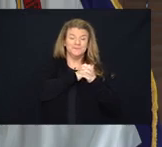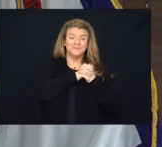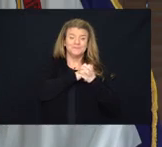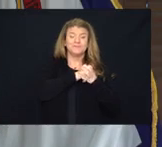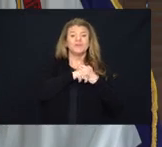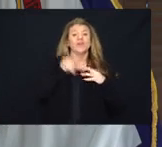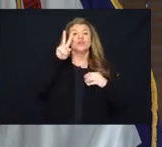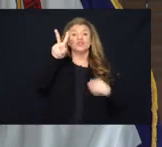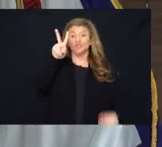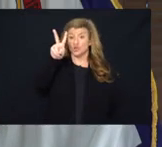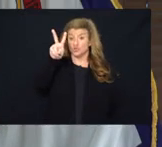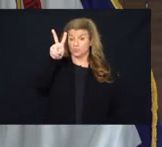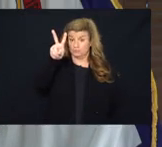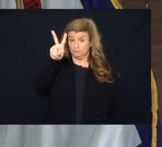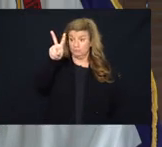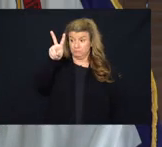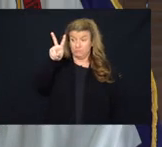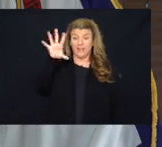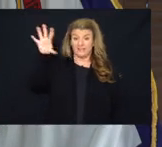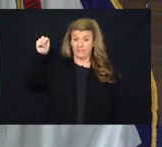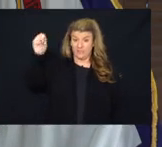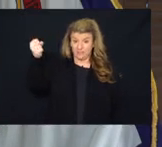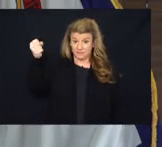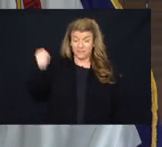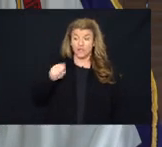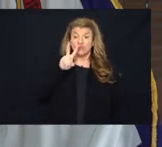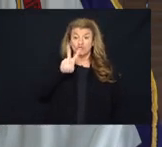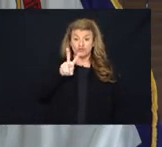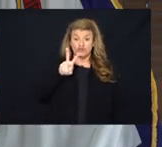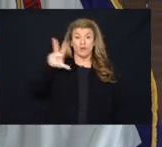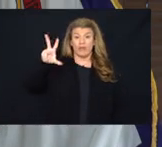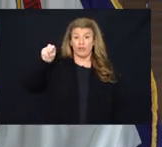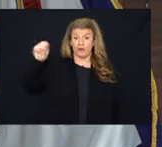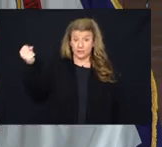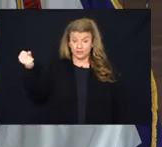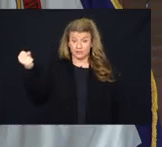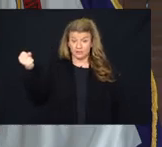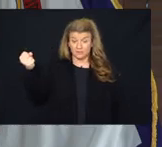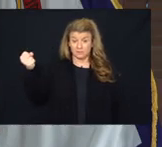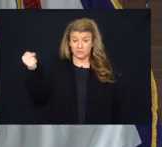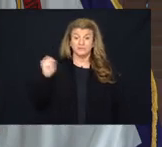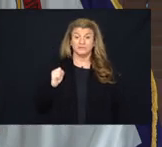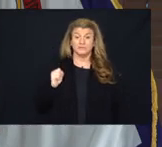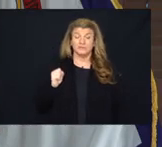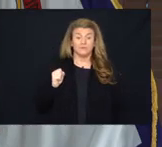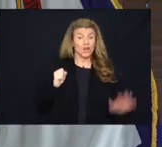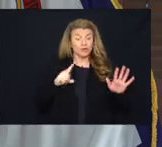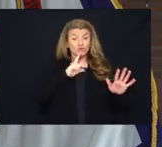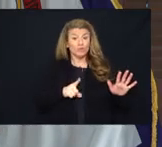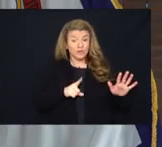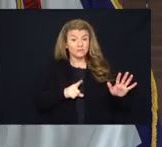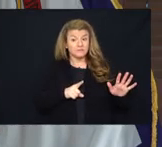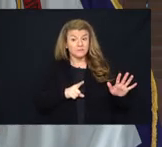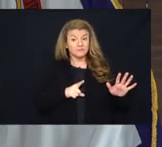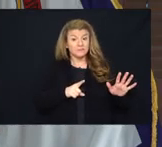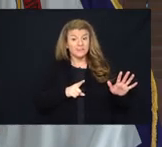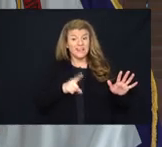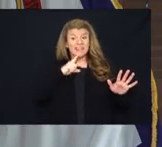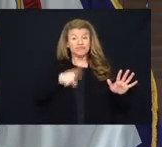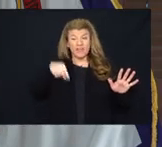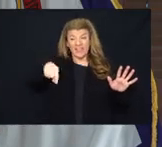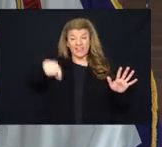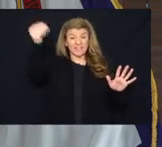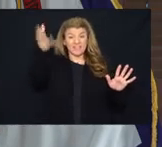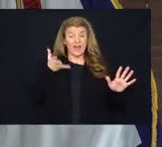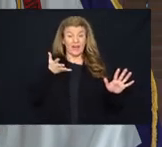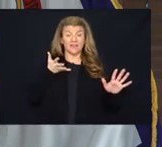Two people in their 50s. 2 people in their 30s. Really and truly, is this not saying to